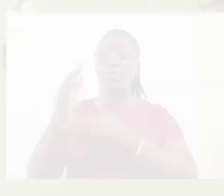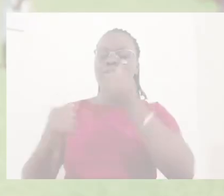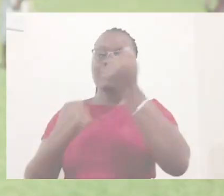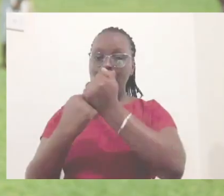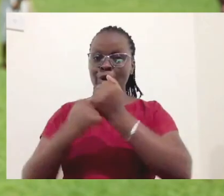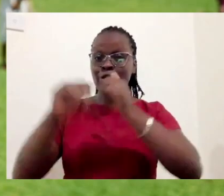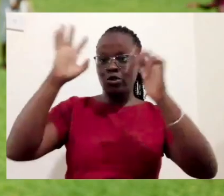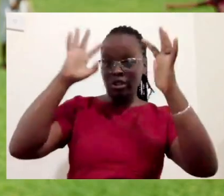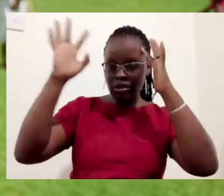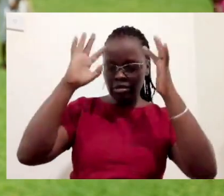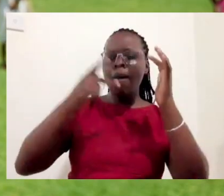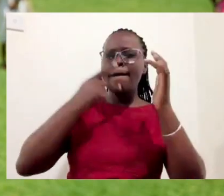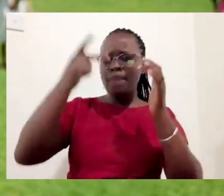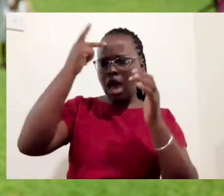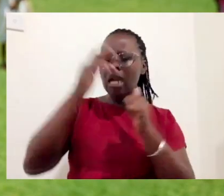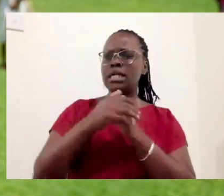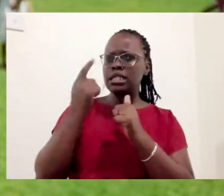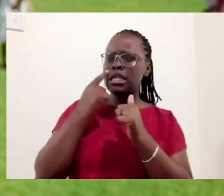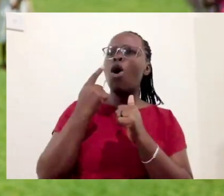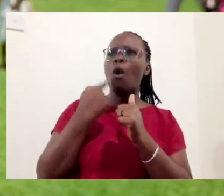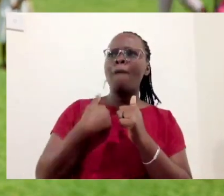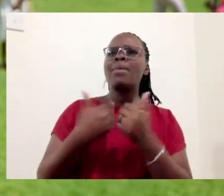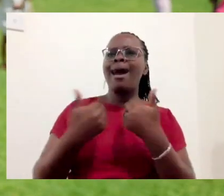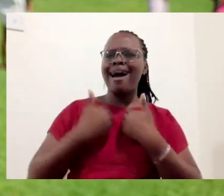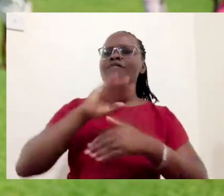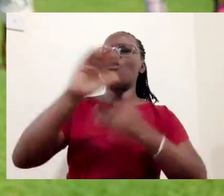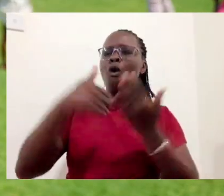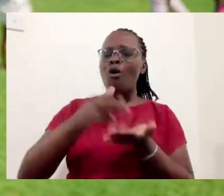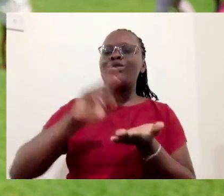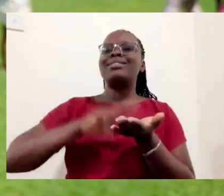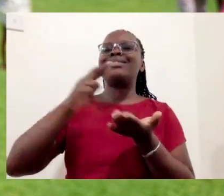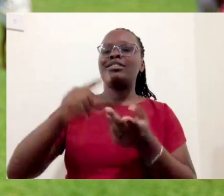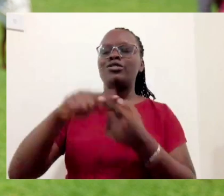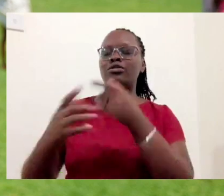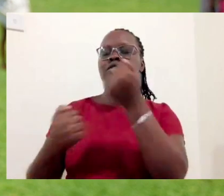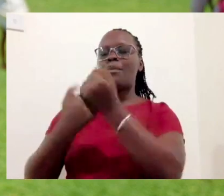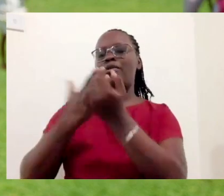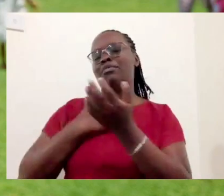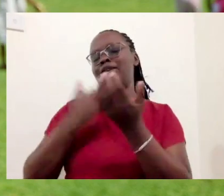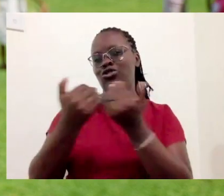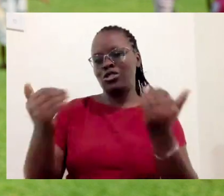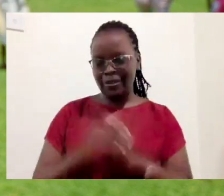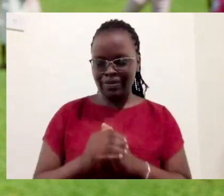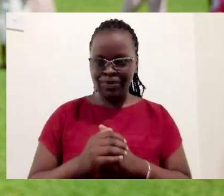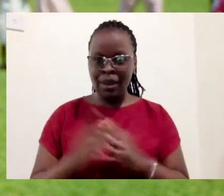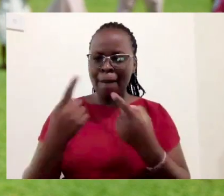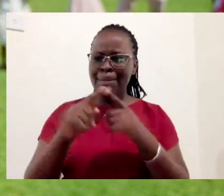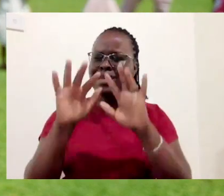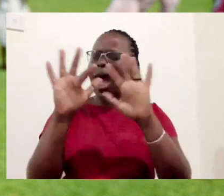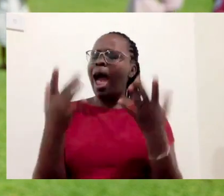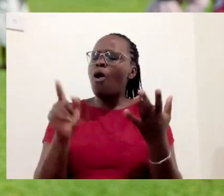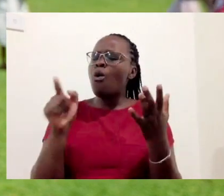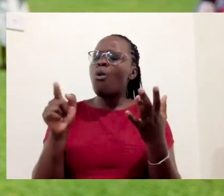lives. With such support and creativity, parents begin to realize that they already have what it takes to help their children learn and grow every